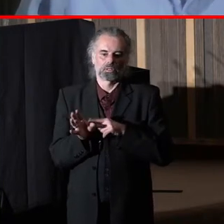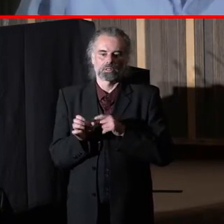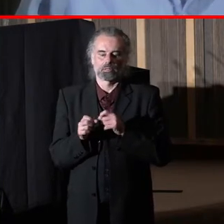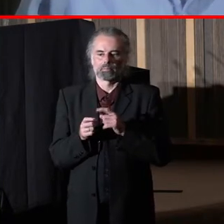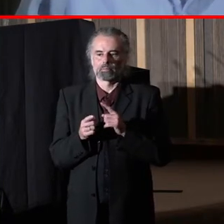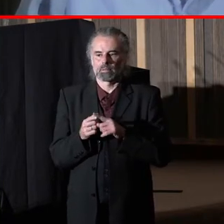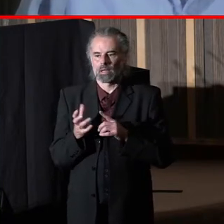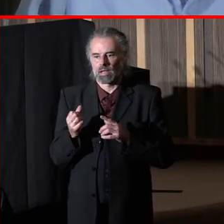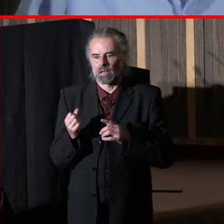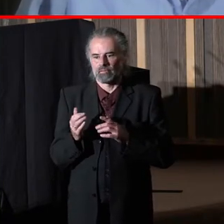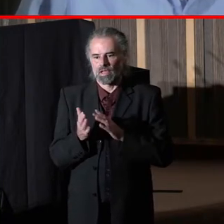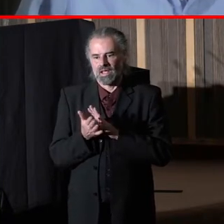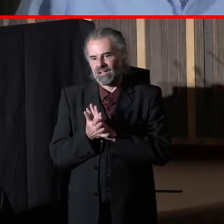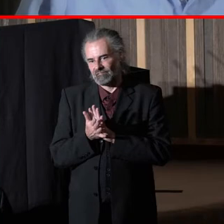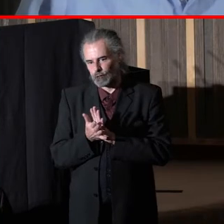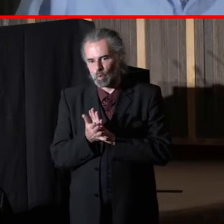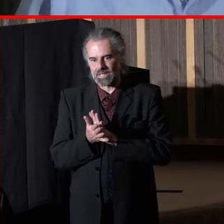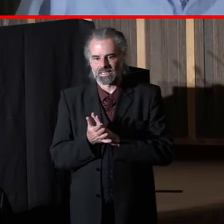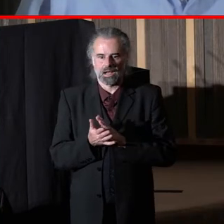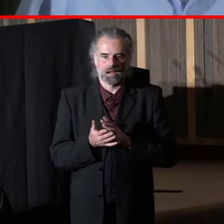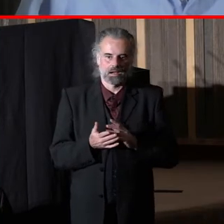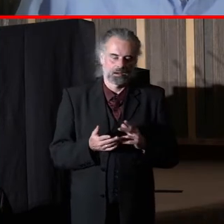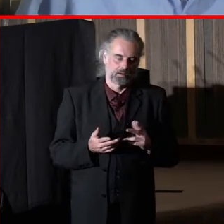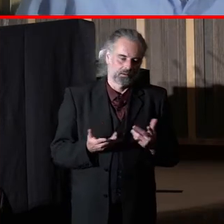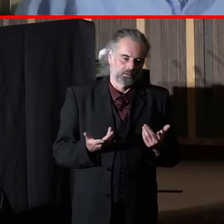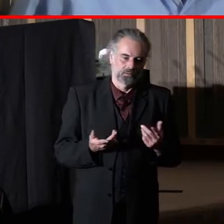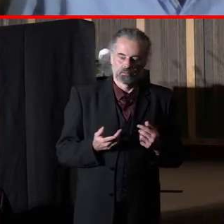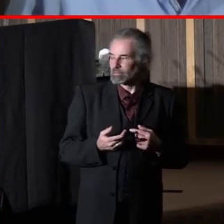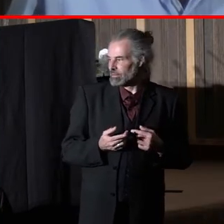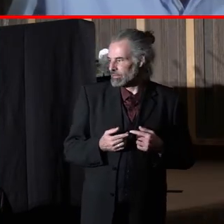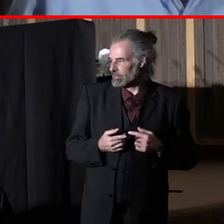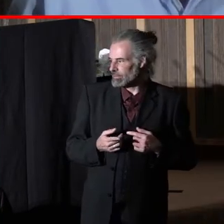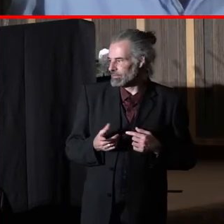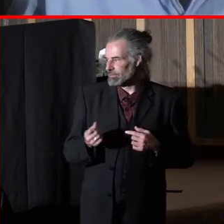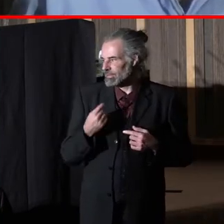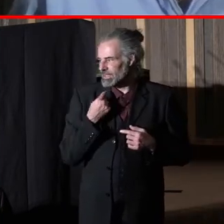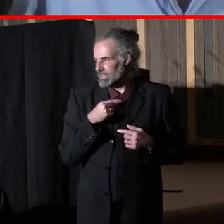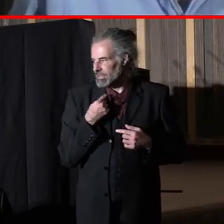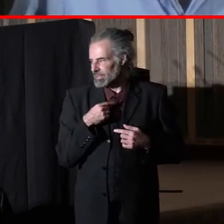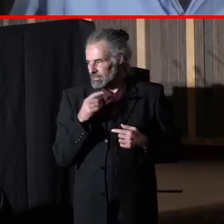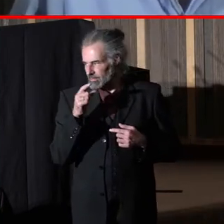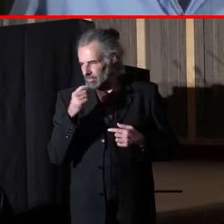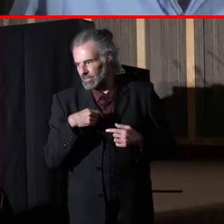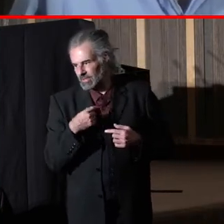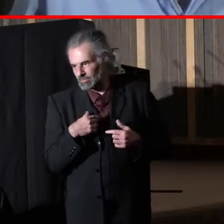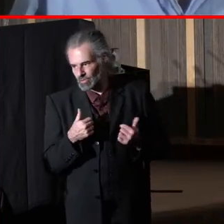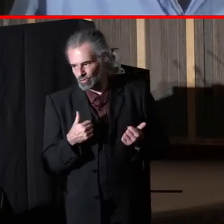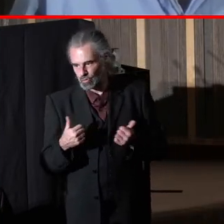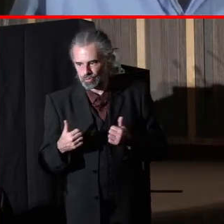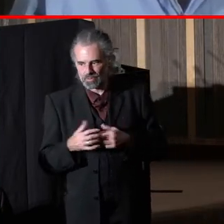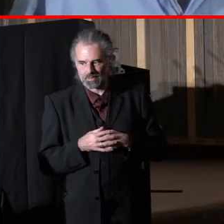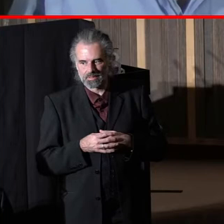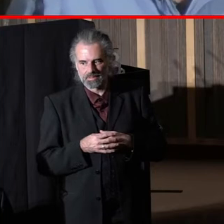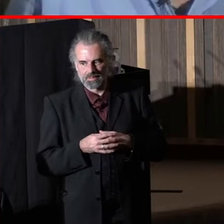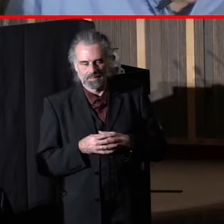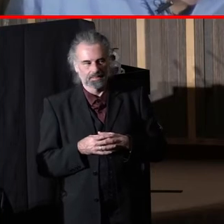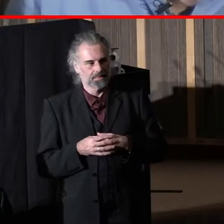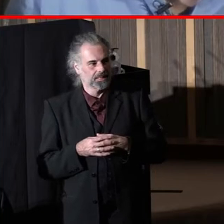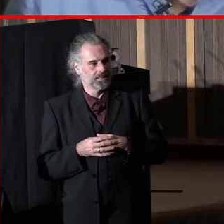we had an influencer for a few days there. She got killed off, but she was great.